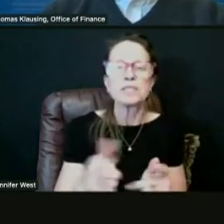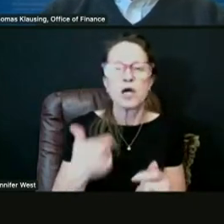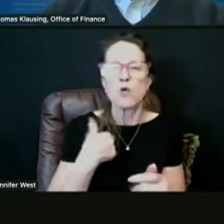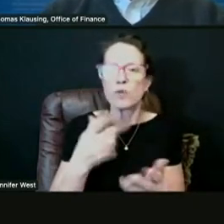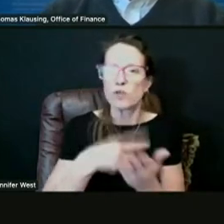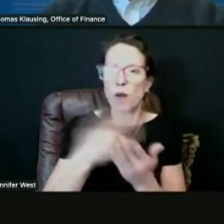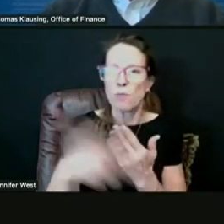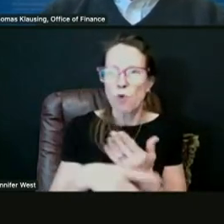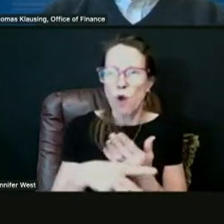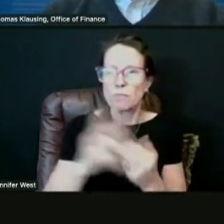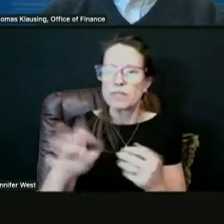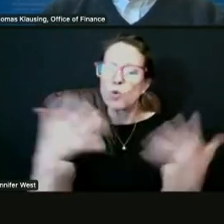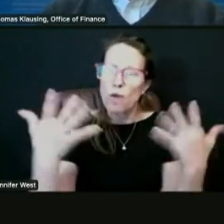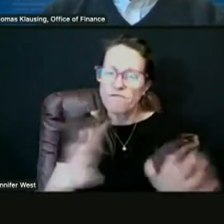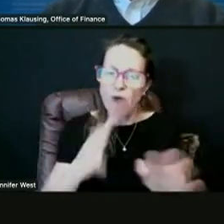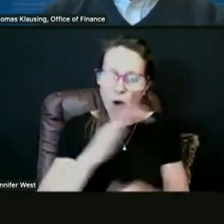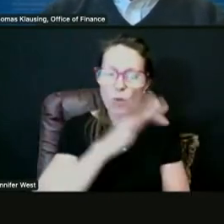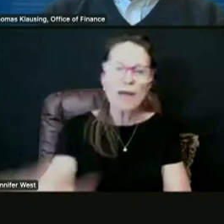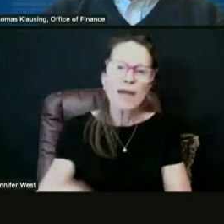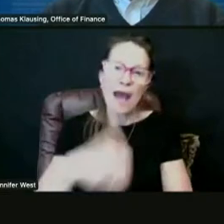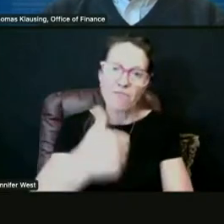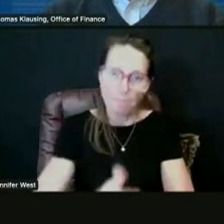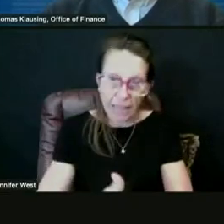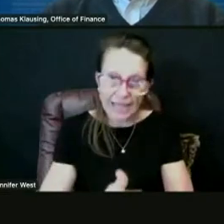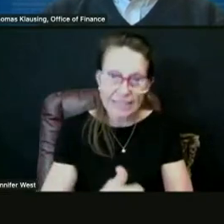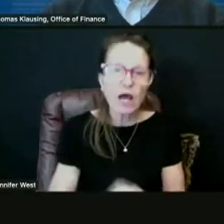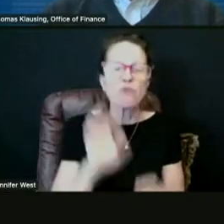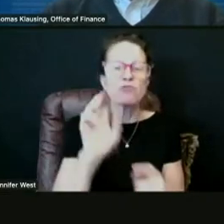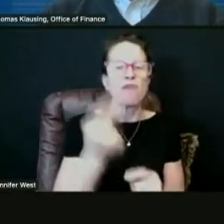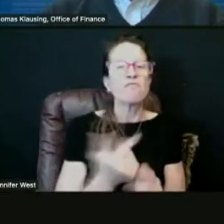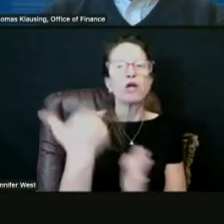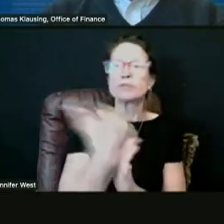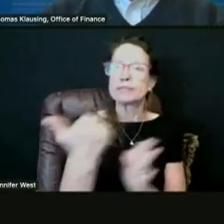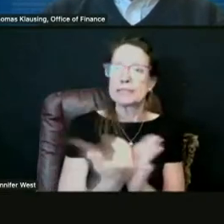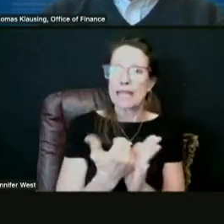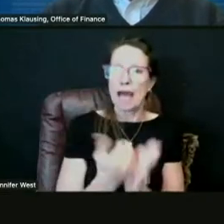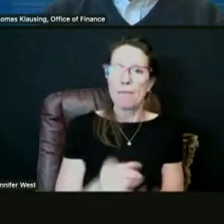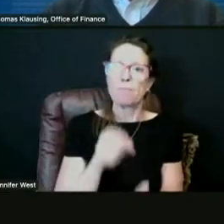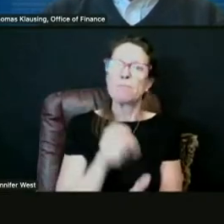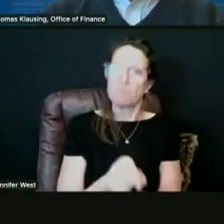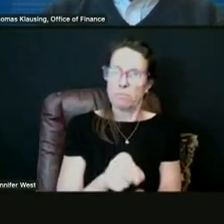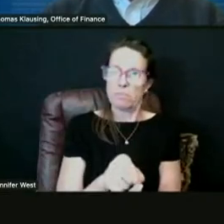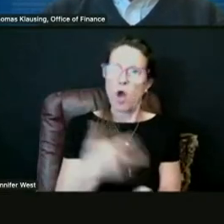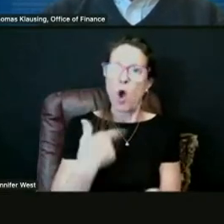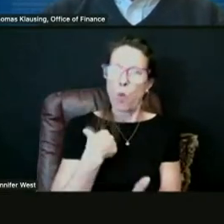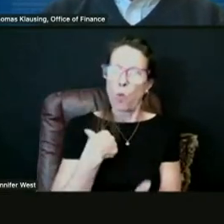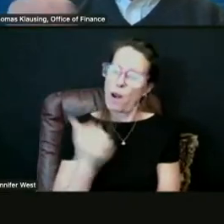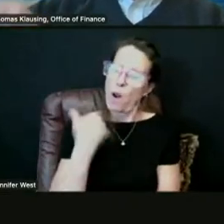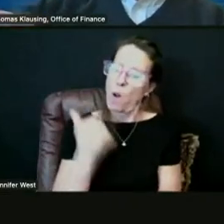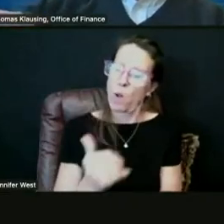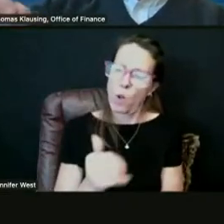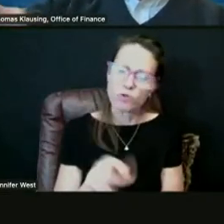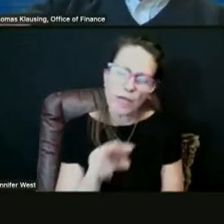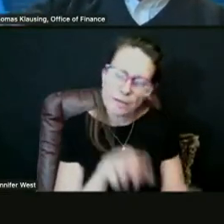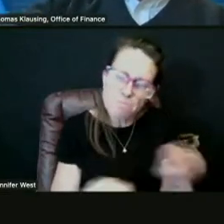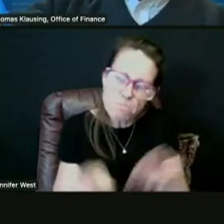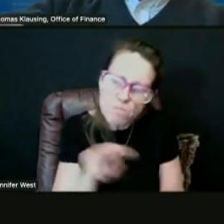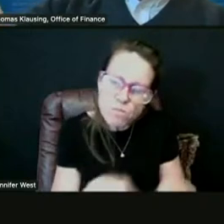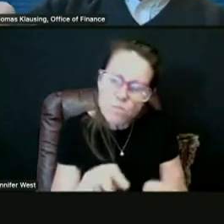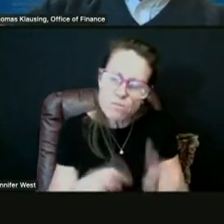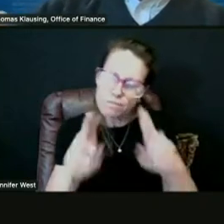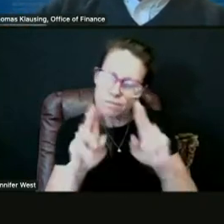that we have in place. And that first step is that we are closely looking at the evaluations we have in